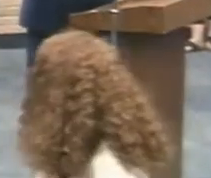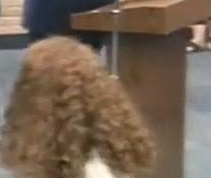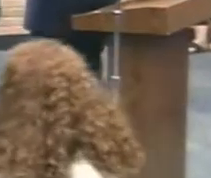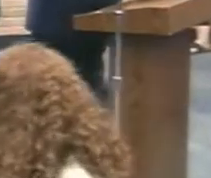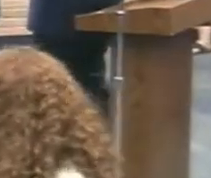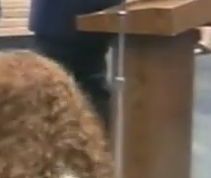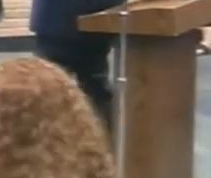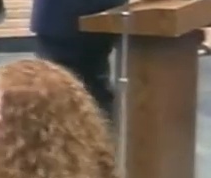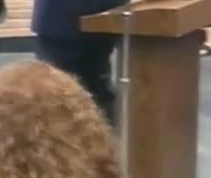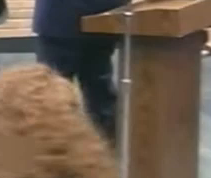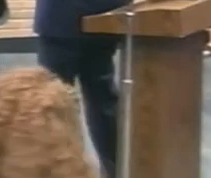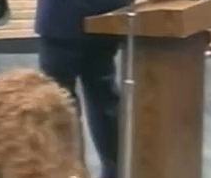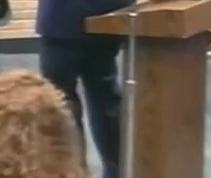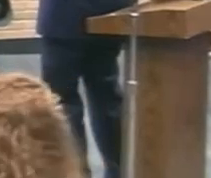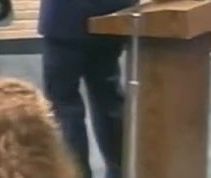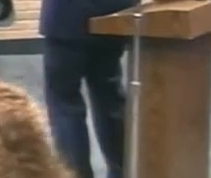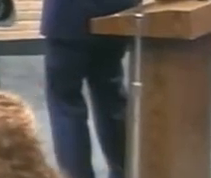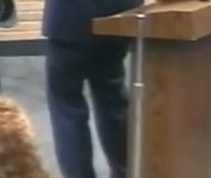Enjoy.